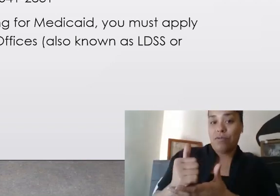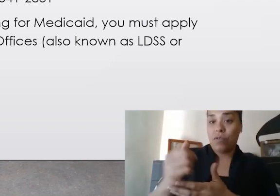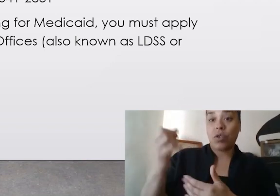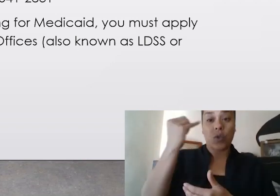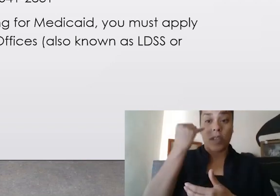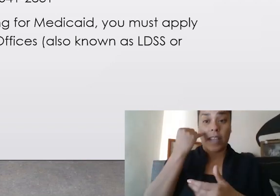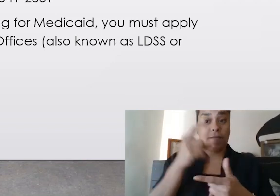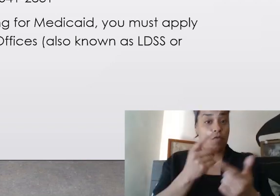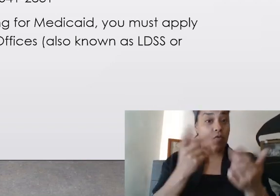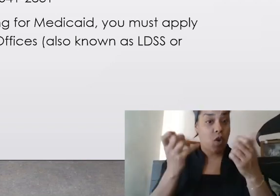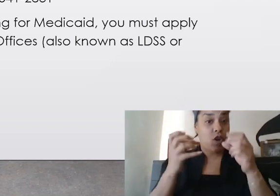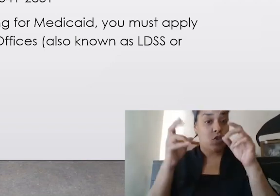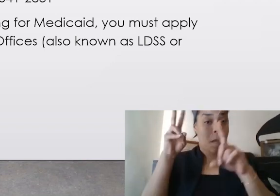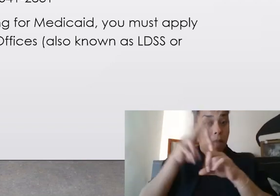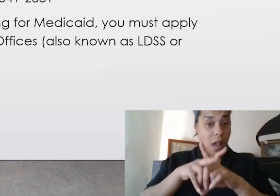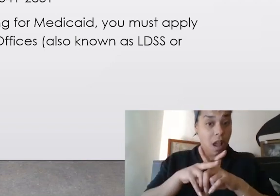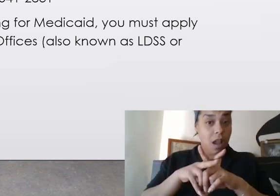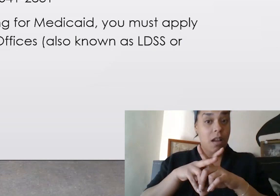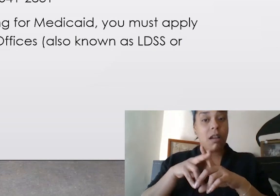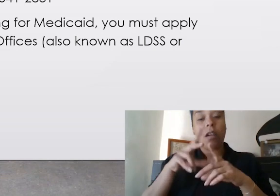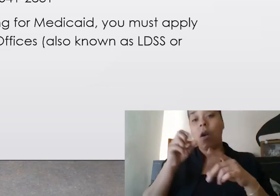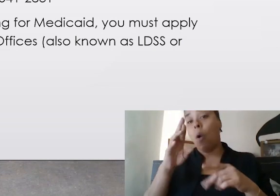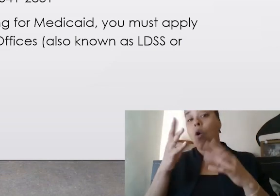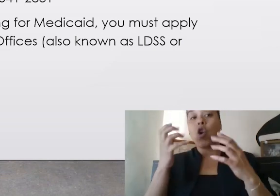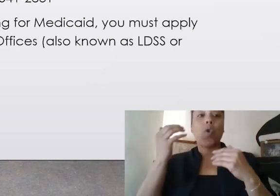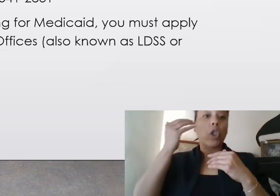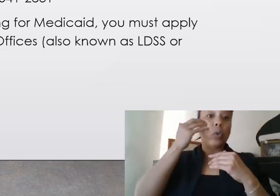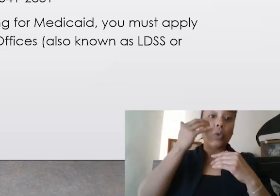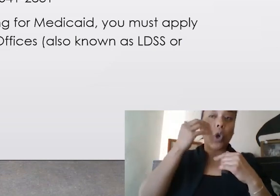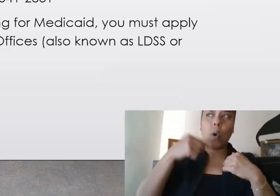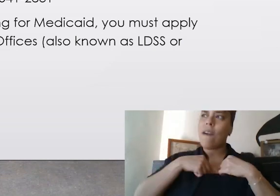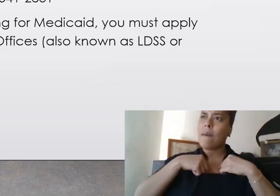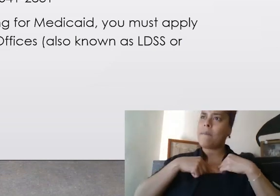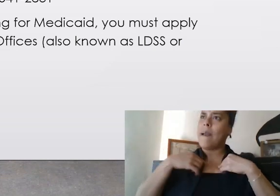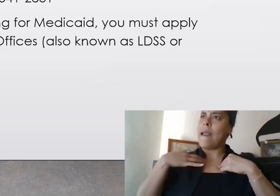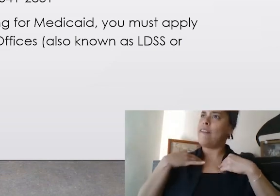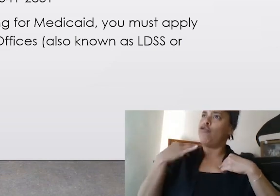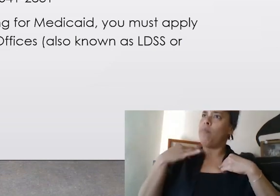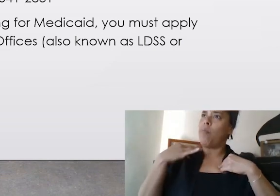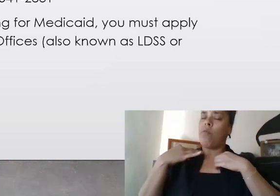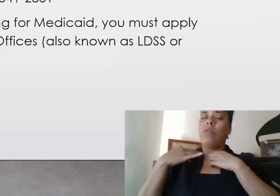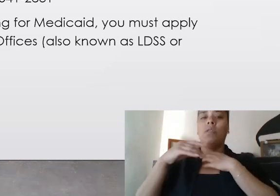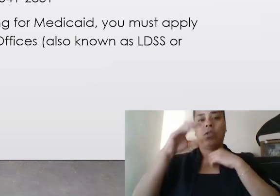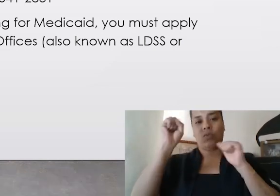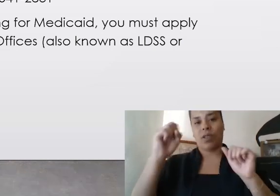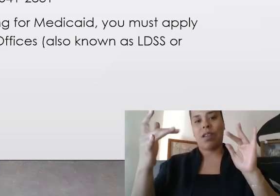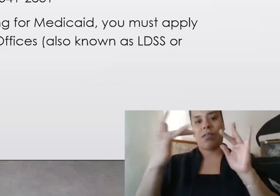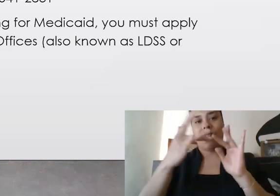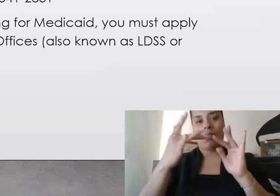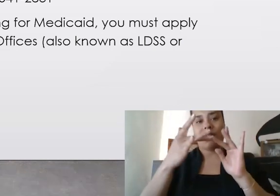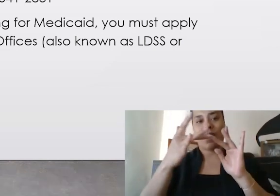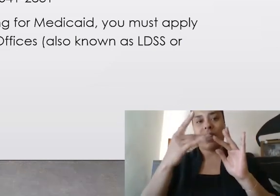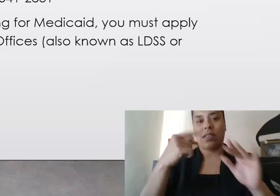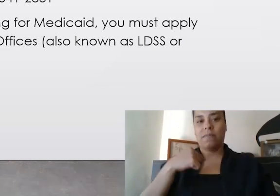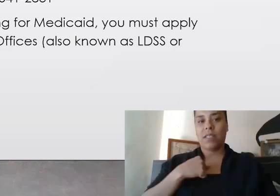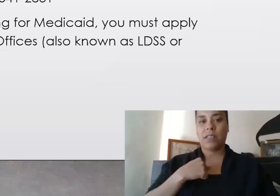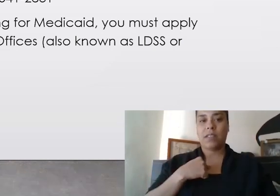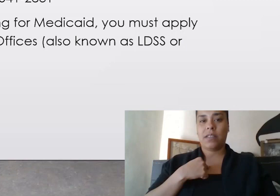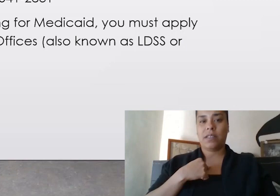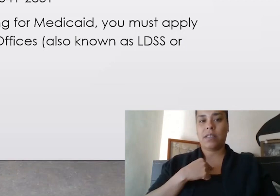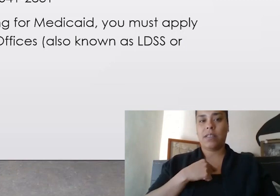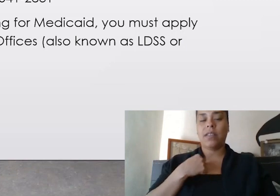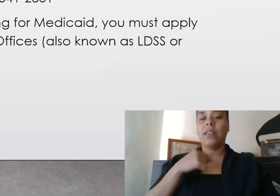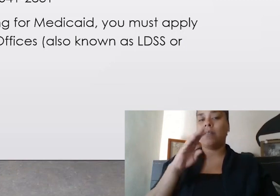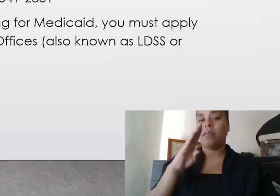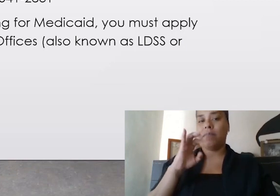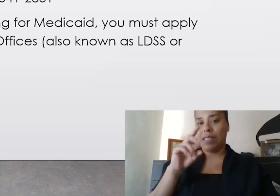for Medicaid, or who want to know that they're eligible for Medicaid, you can contact me,